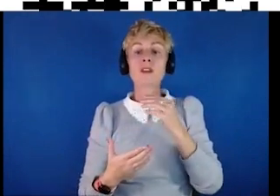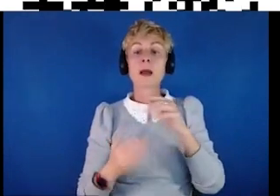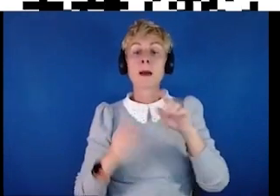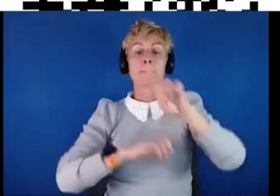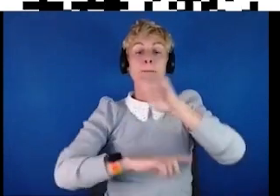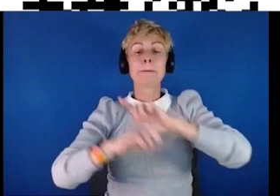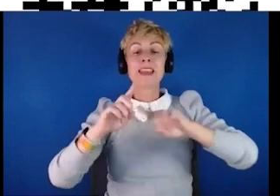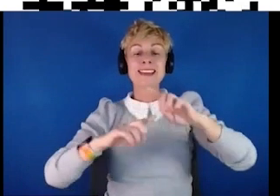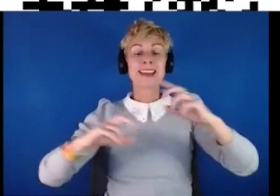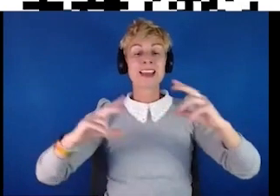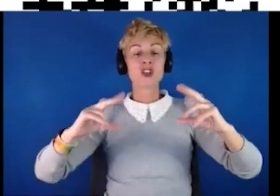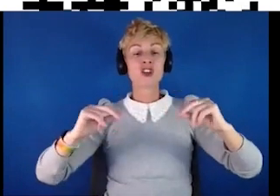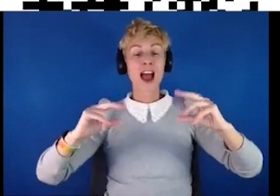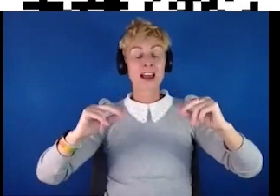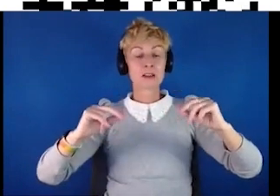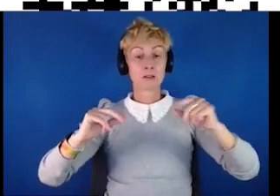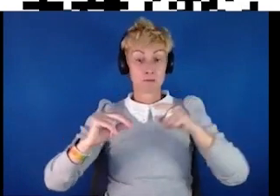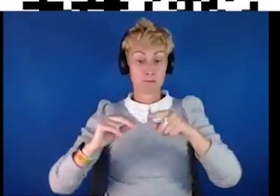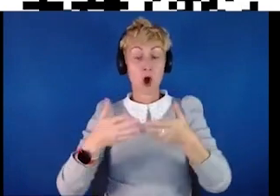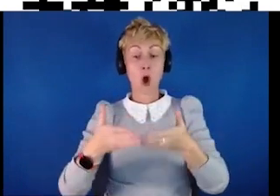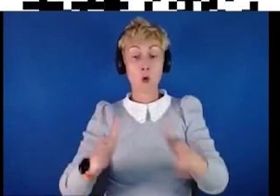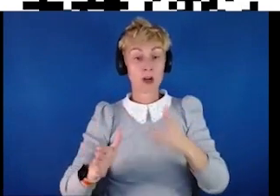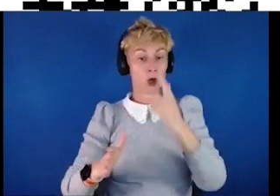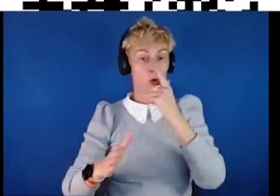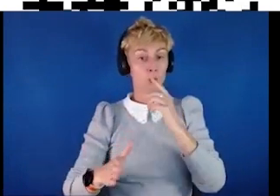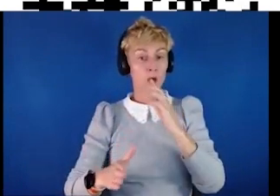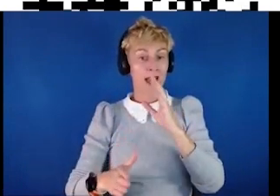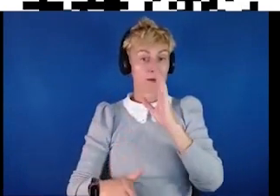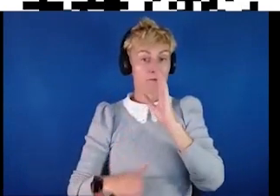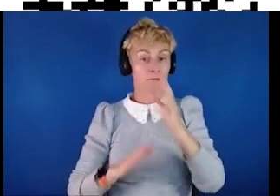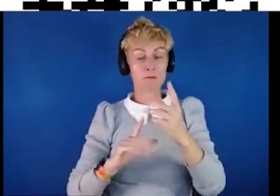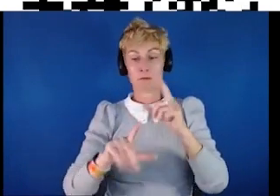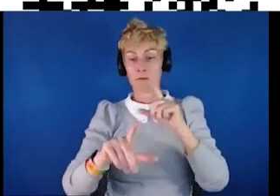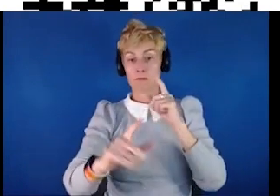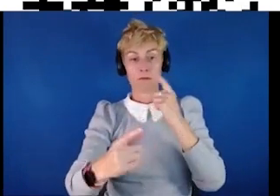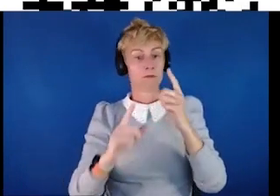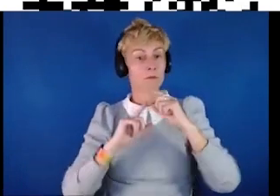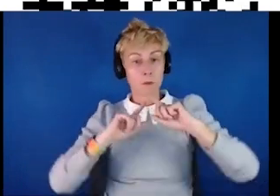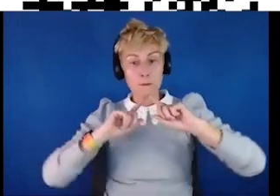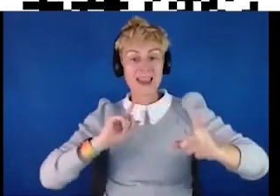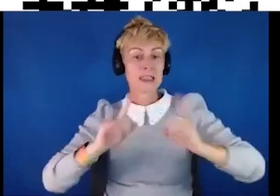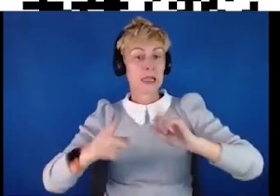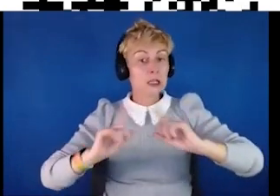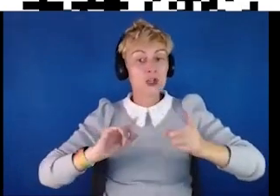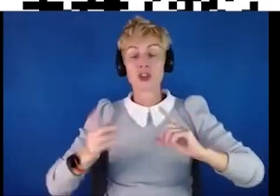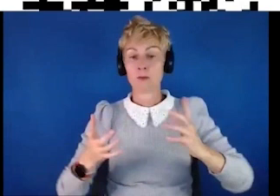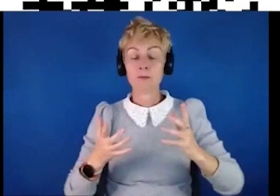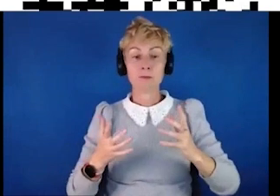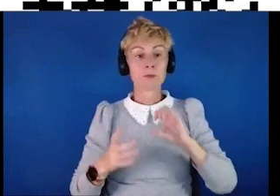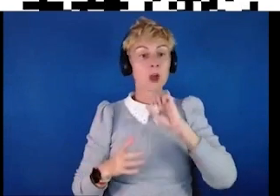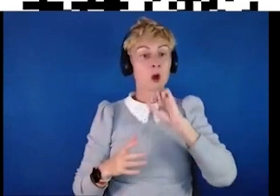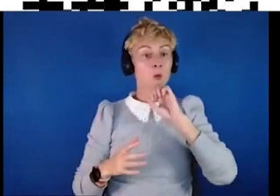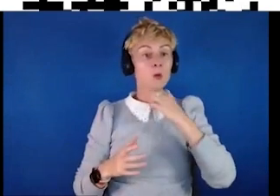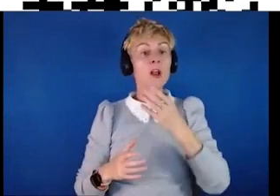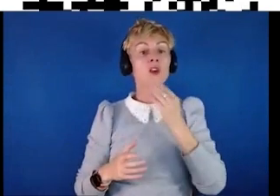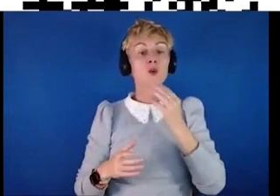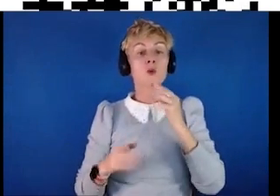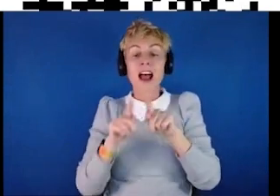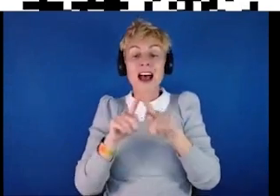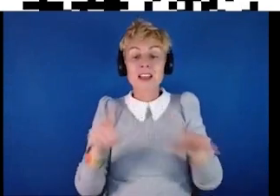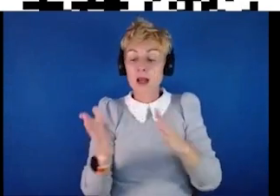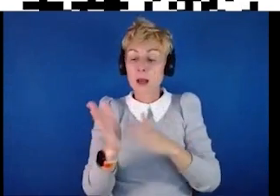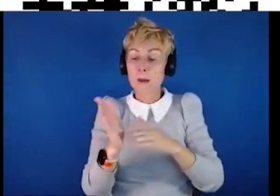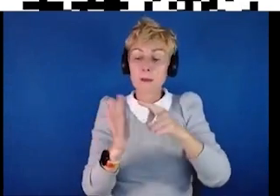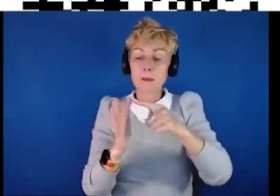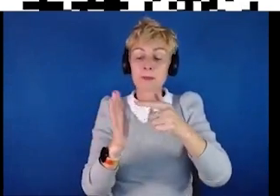That's open for you to send messages to individuals or speak to each other. We'll be using an online engagement tool called Mentimeter. You'll see